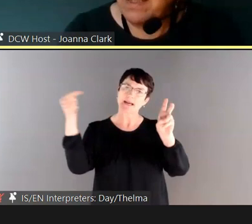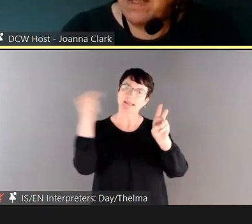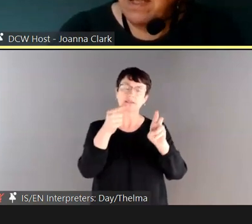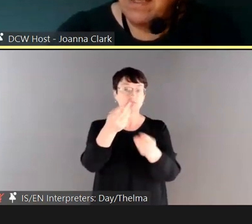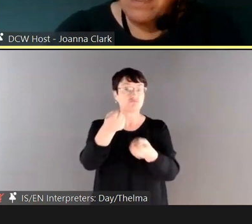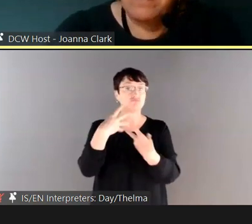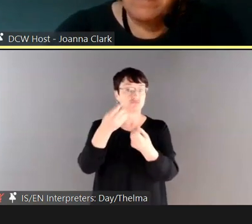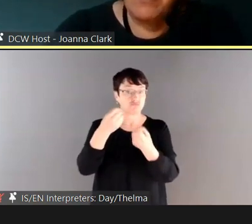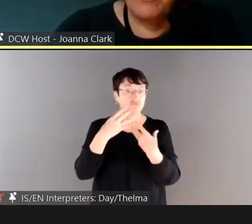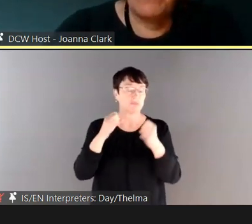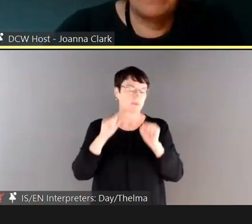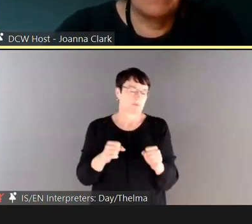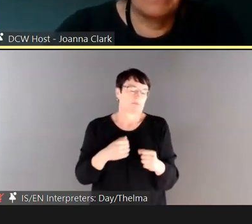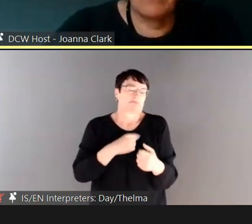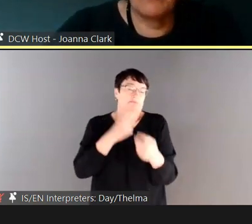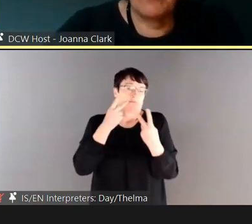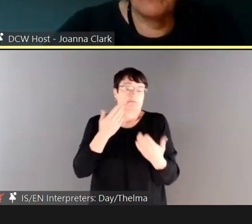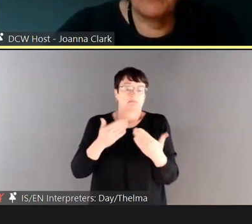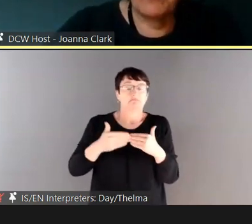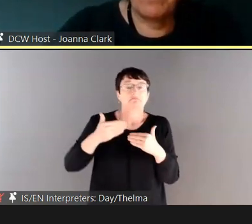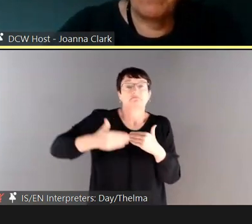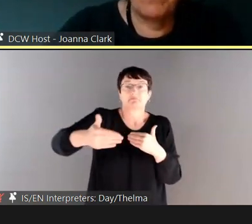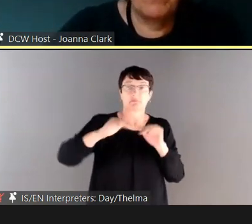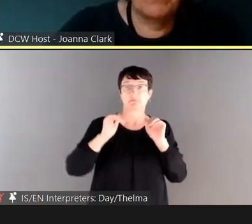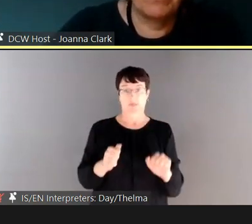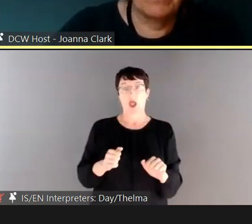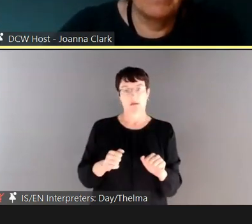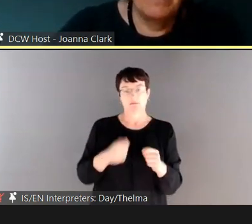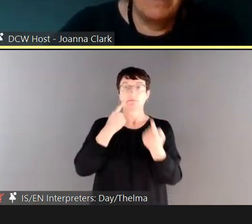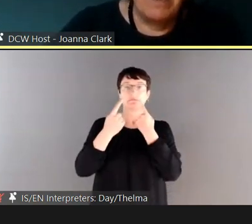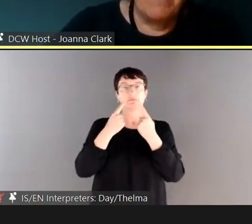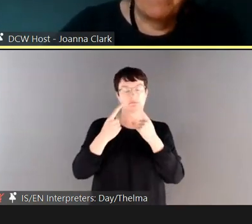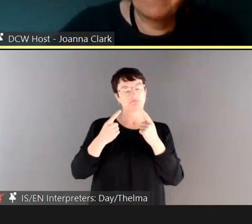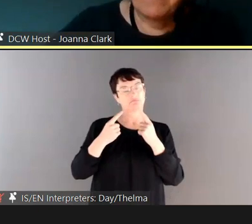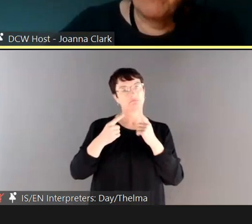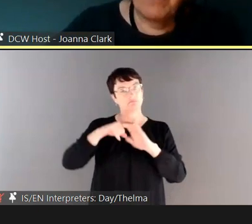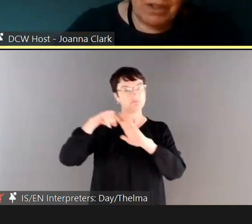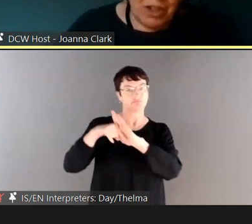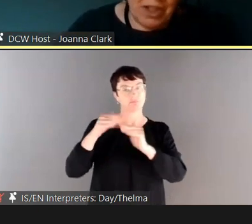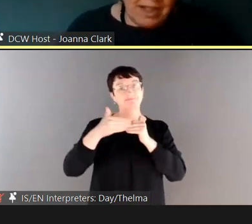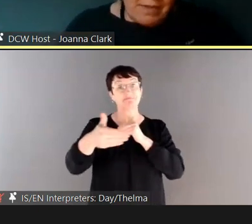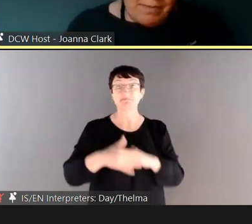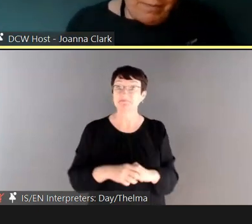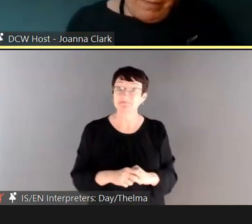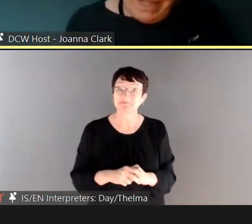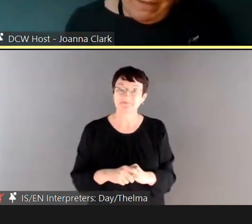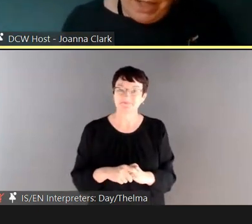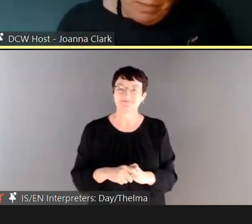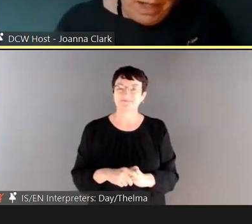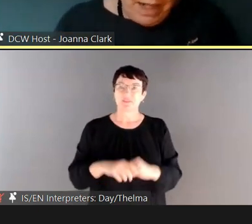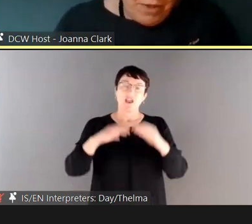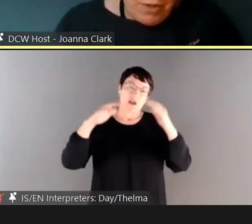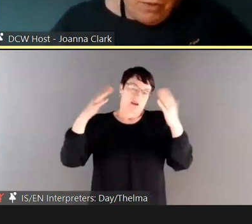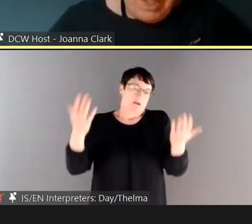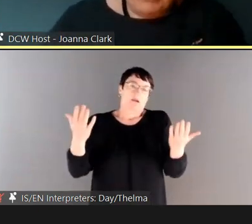we can continue these discussions, which are so important. So just leaves it to